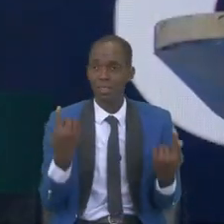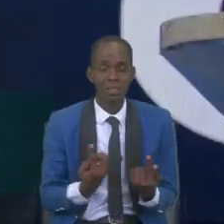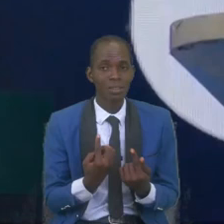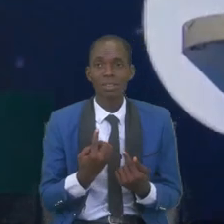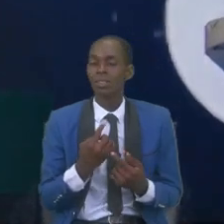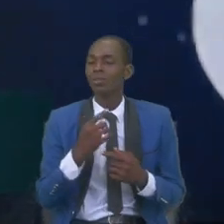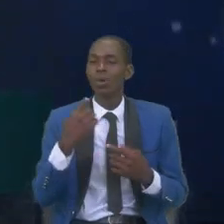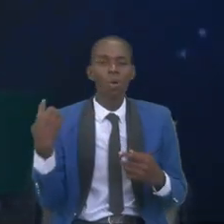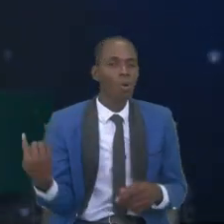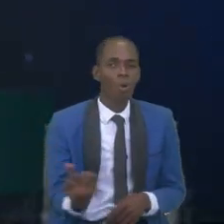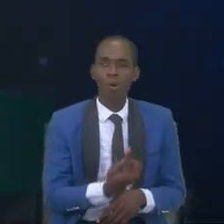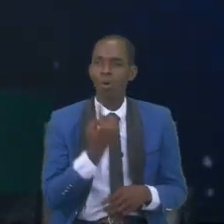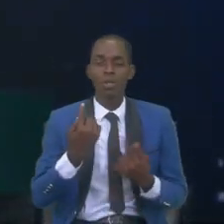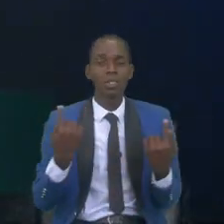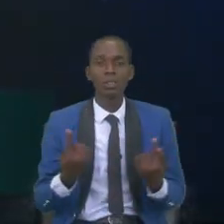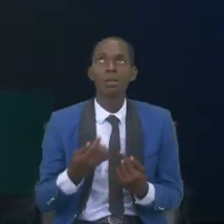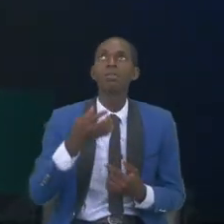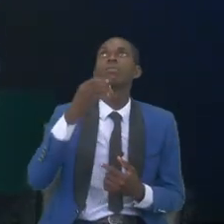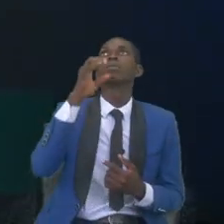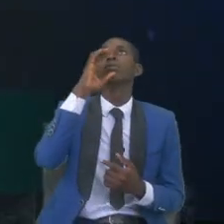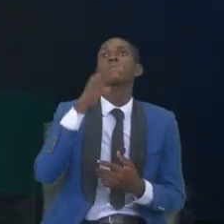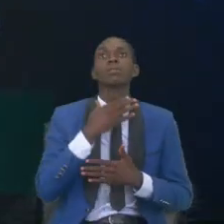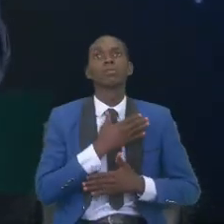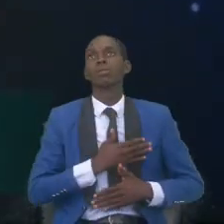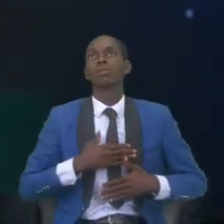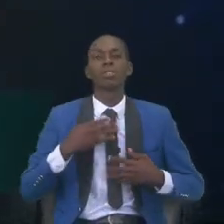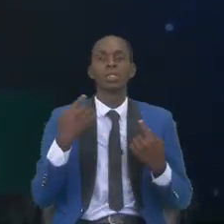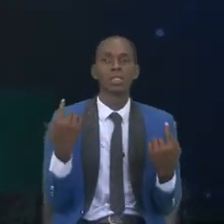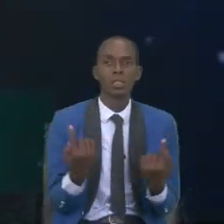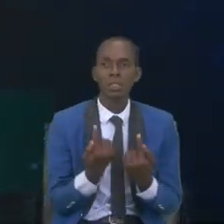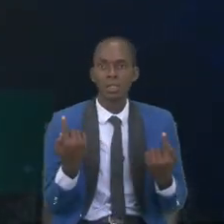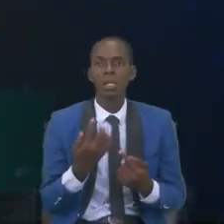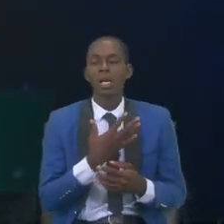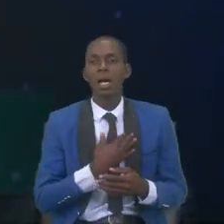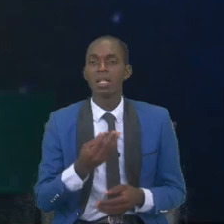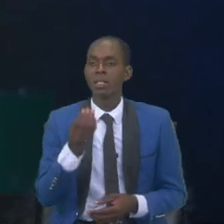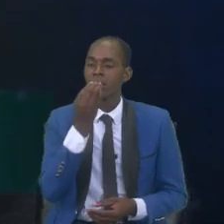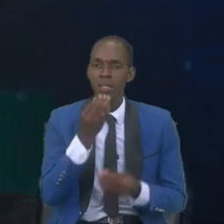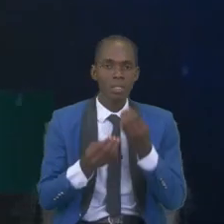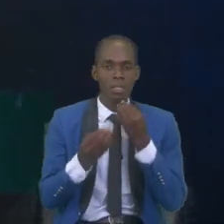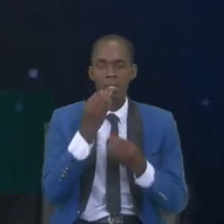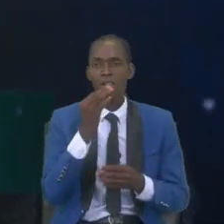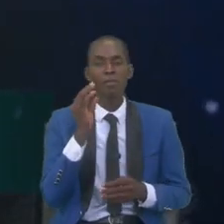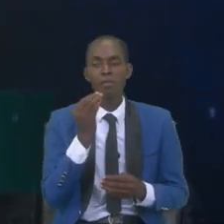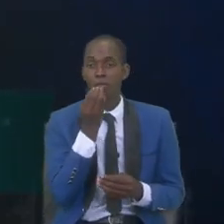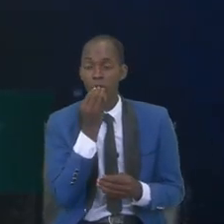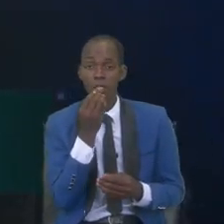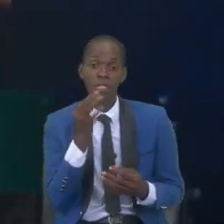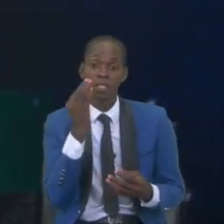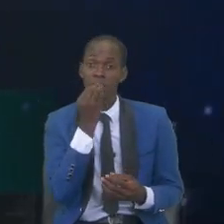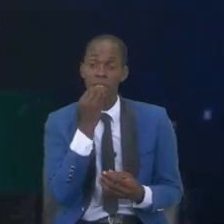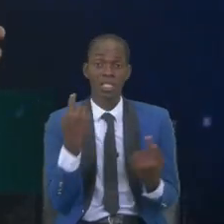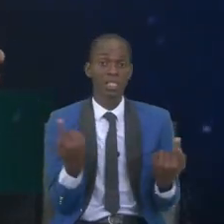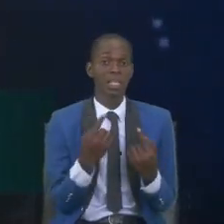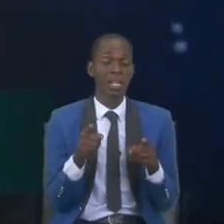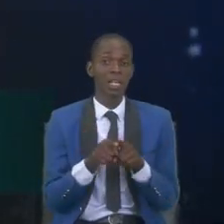if we're drinking sin, and if we eat sin like food, if we take pleasure in sin, if we come